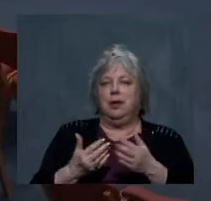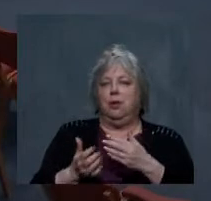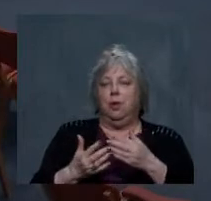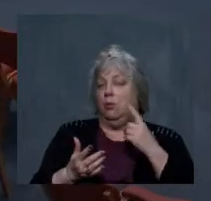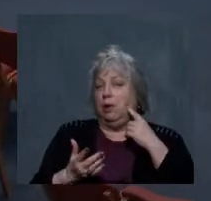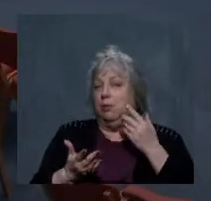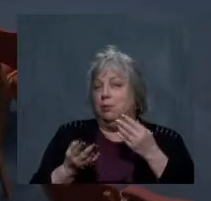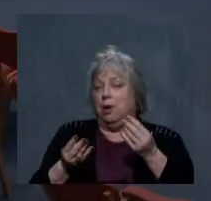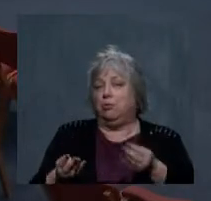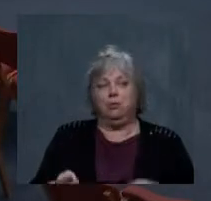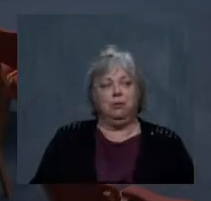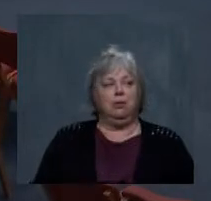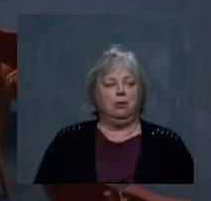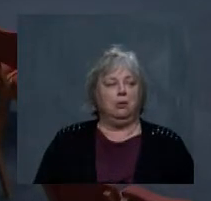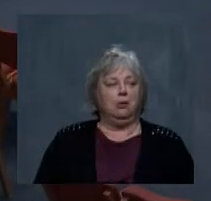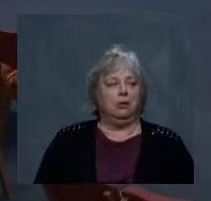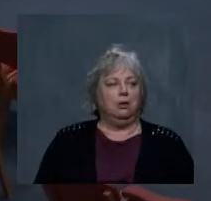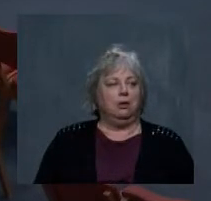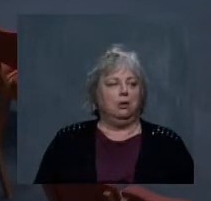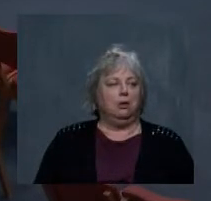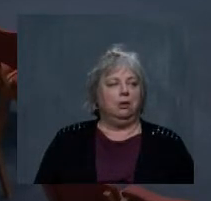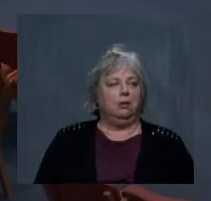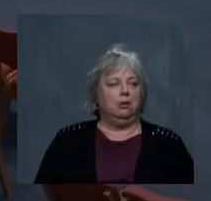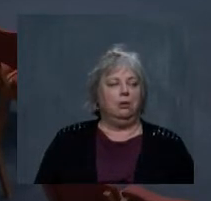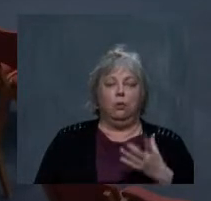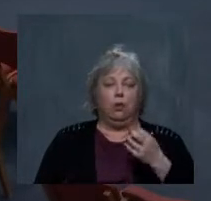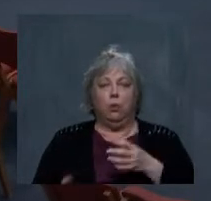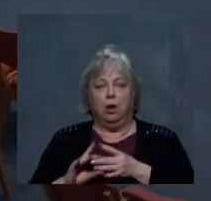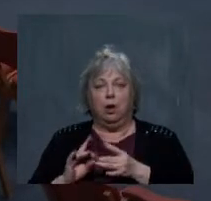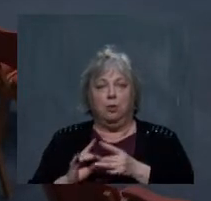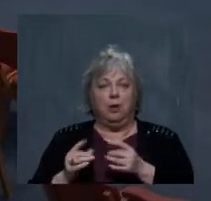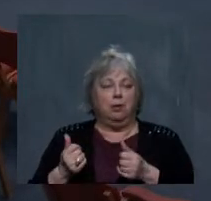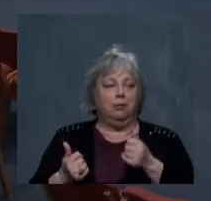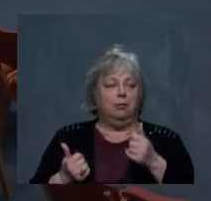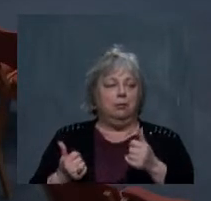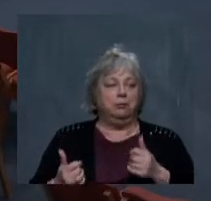motion? Or do you want to say anything?